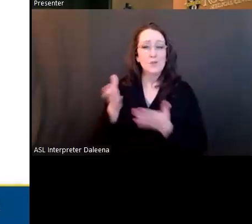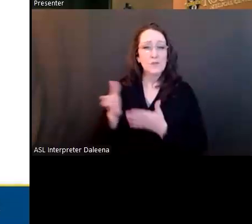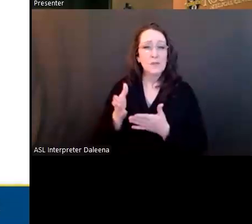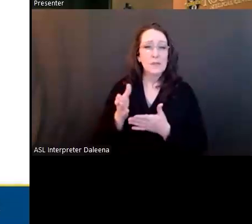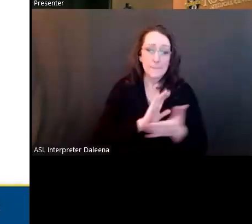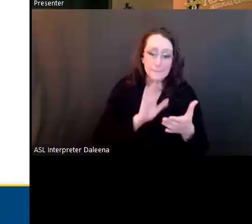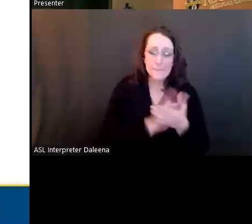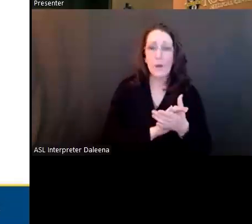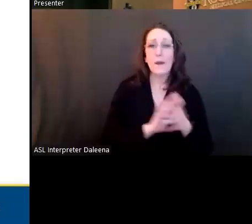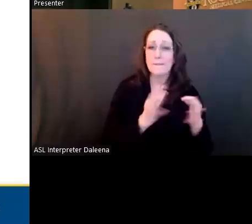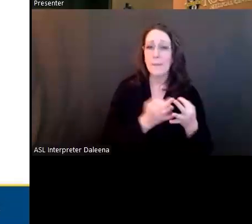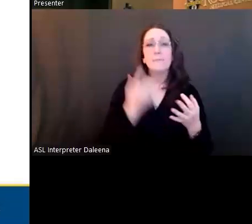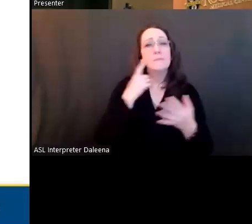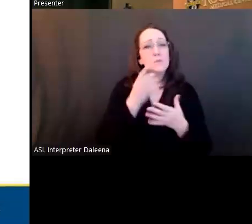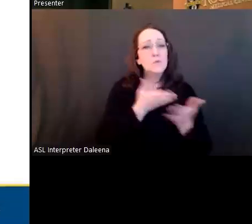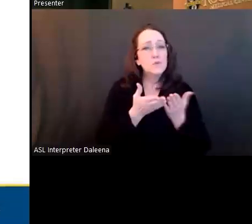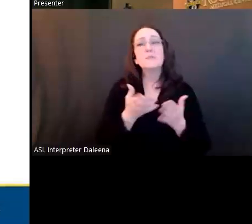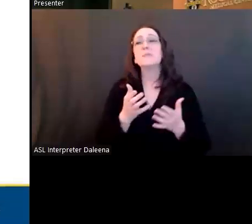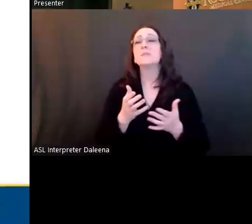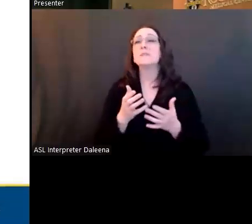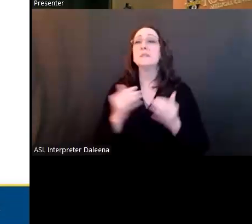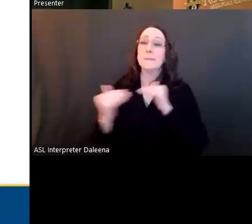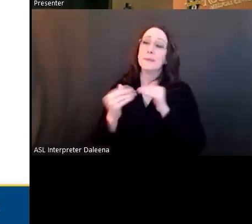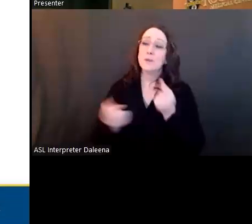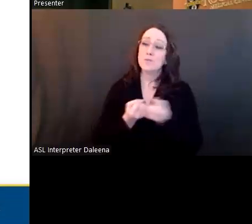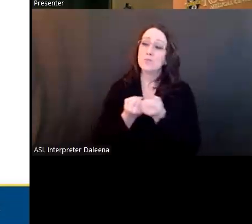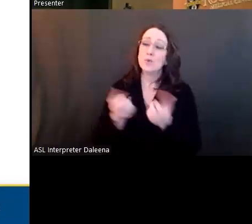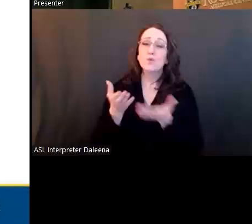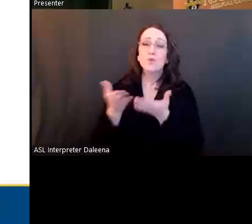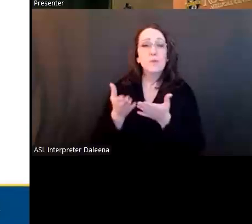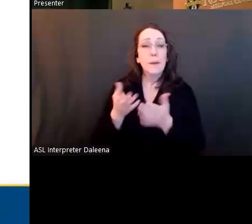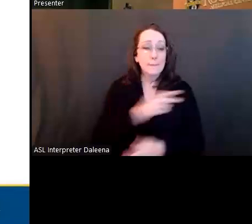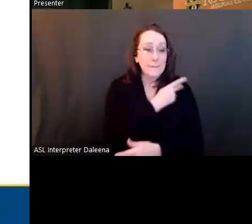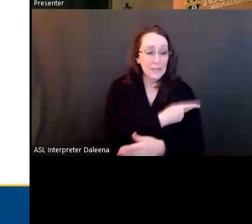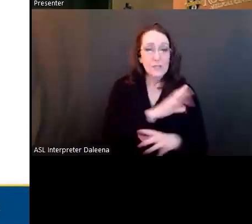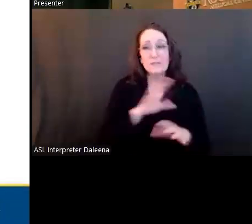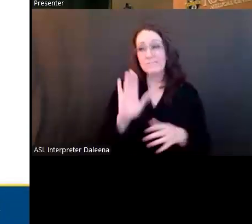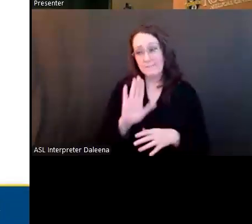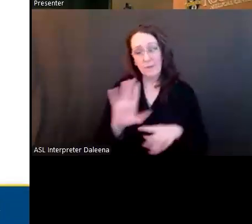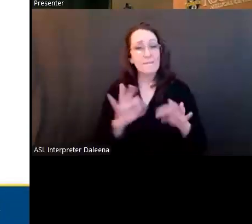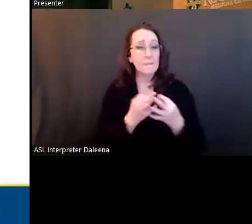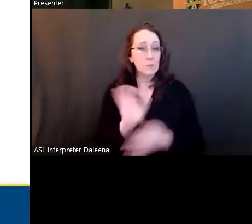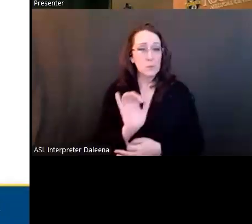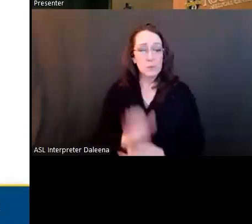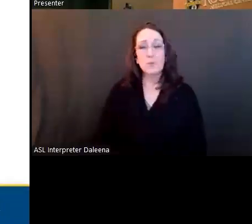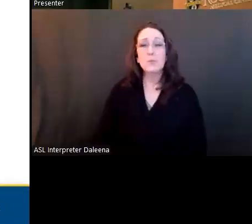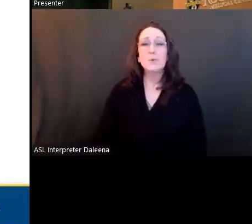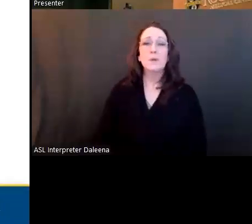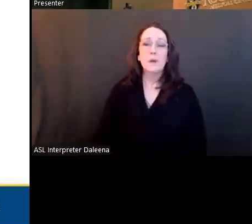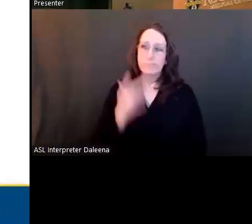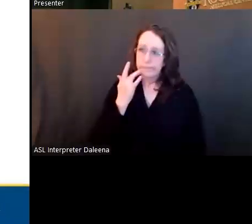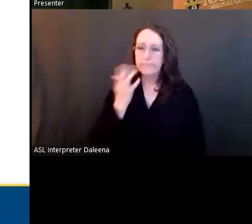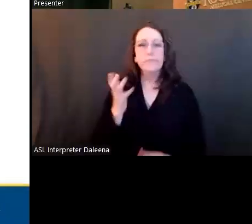therapy services. We have peer support services for both patients and their families. We are lucky to have